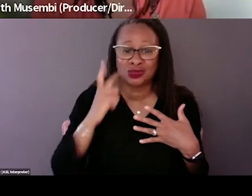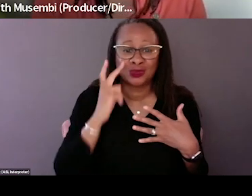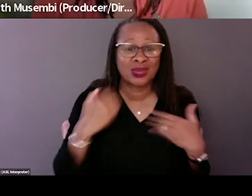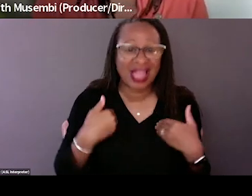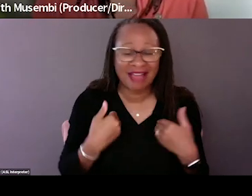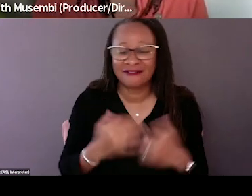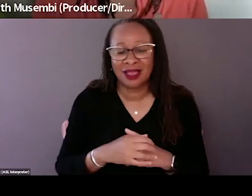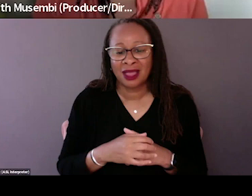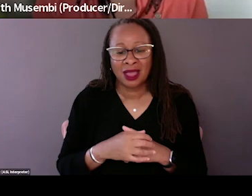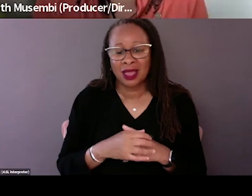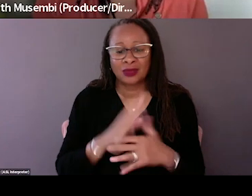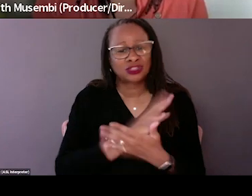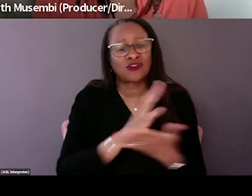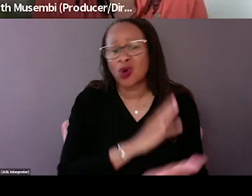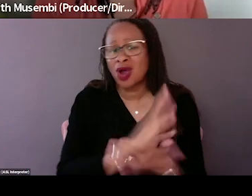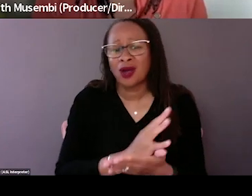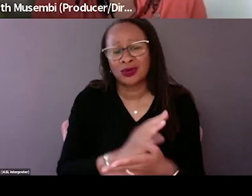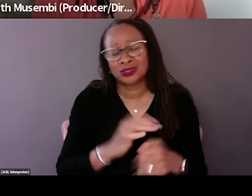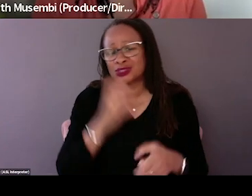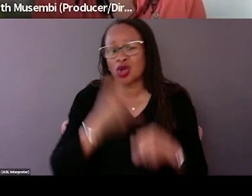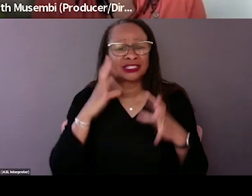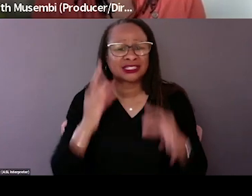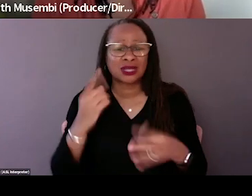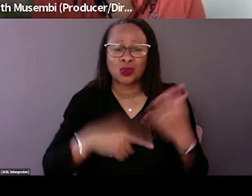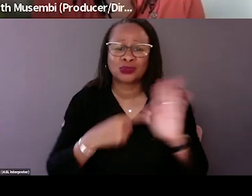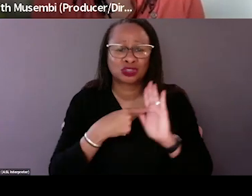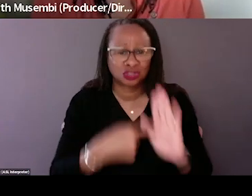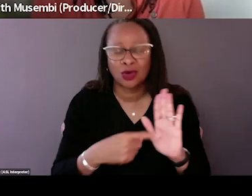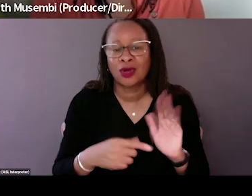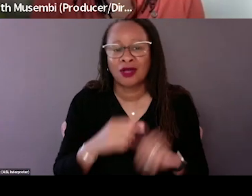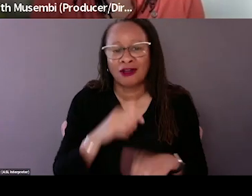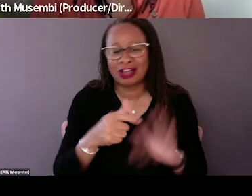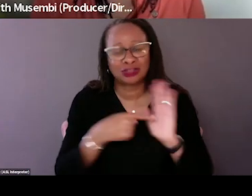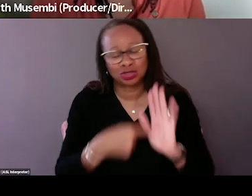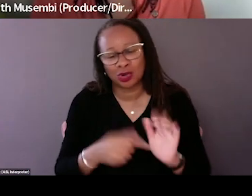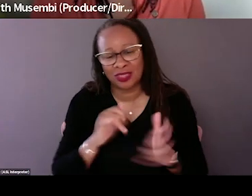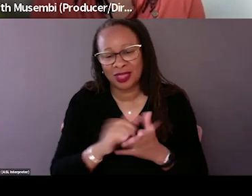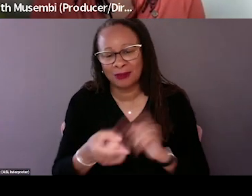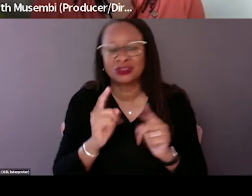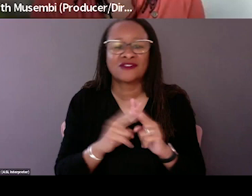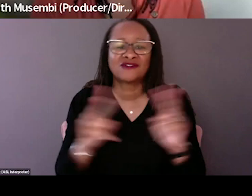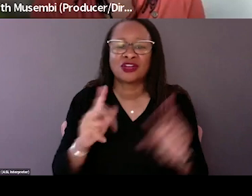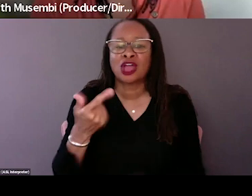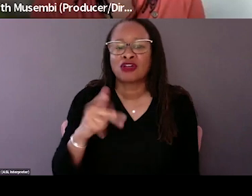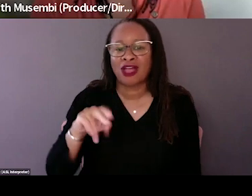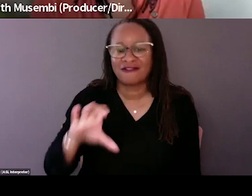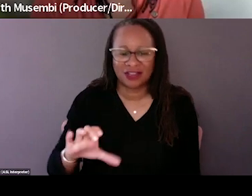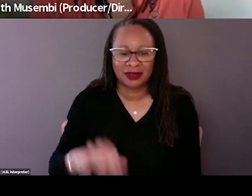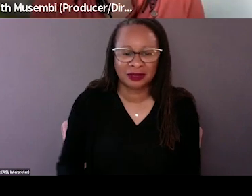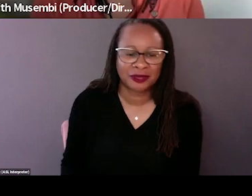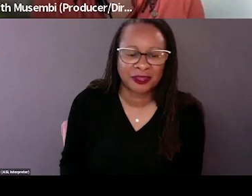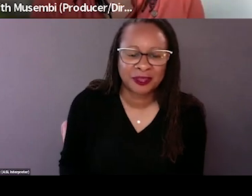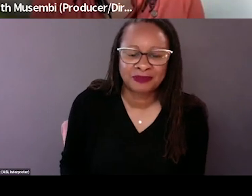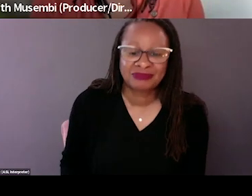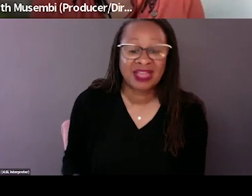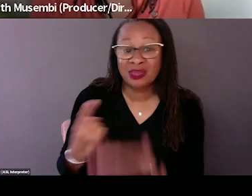That was Vanessa, wasn't it? Hard to decide what we show and what we don't of that moment. It was pretty graphic, but also a huge privilege.